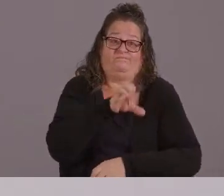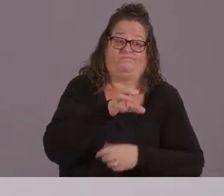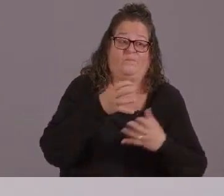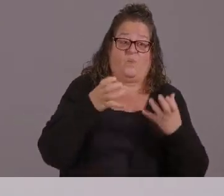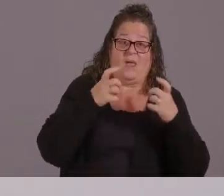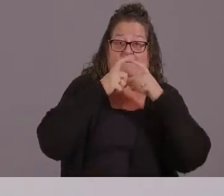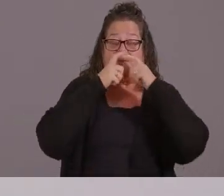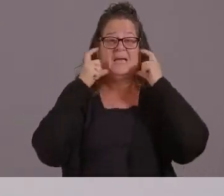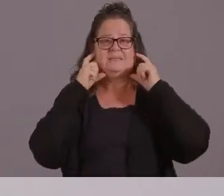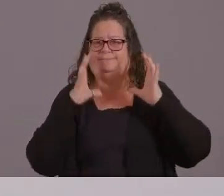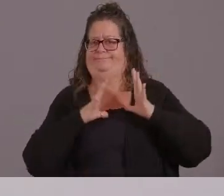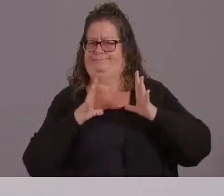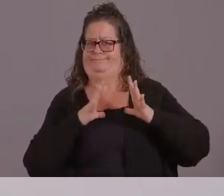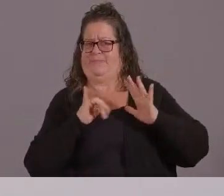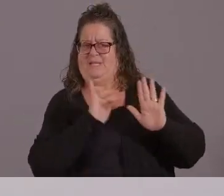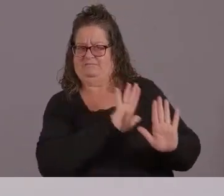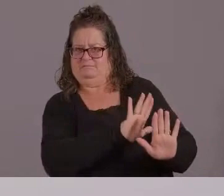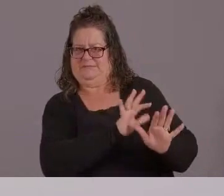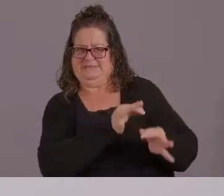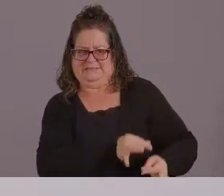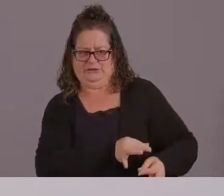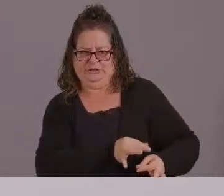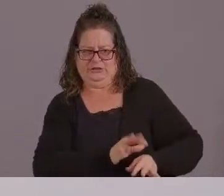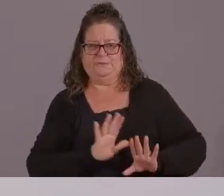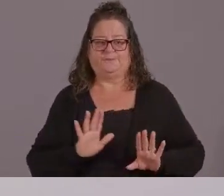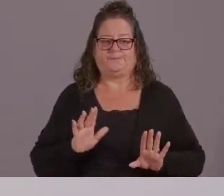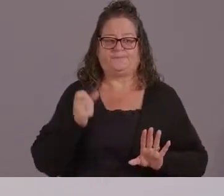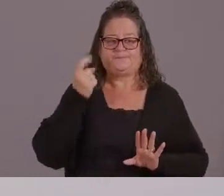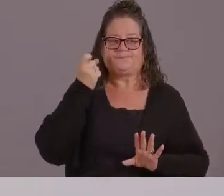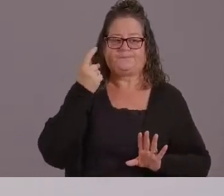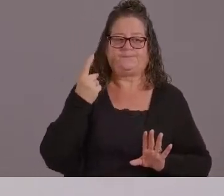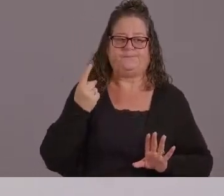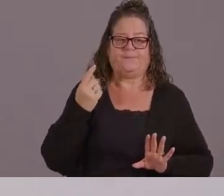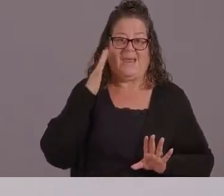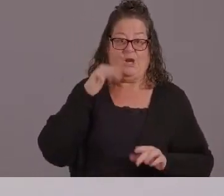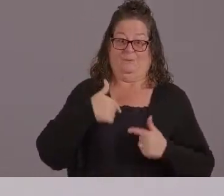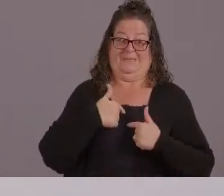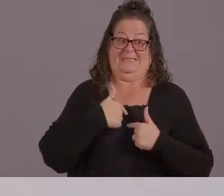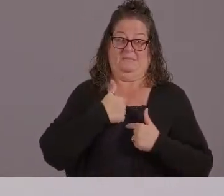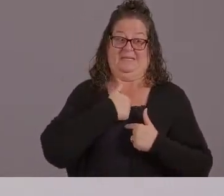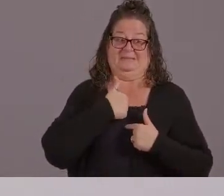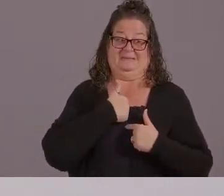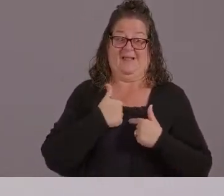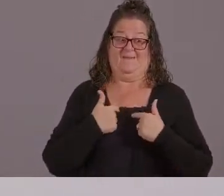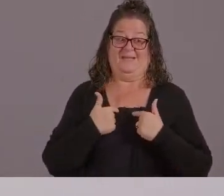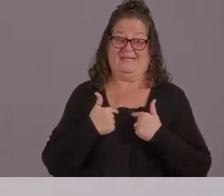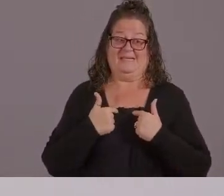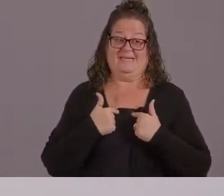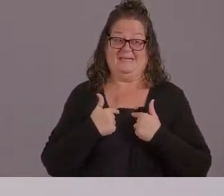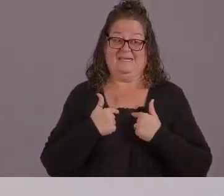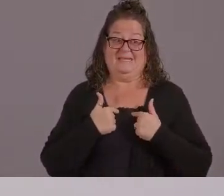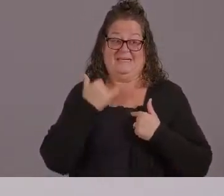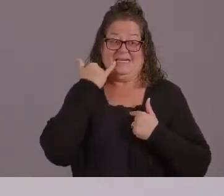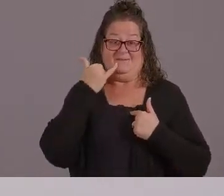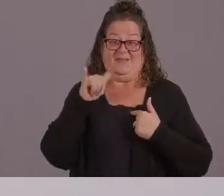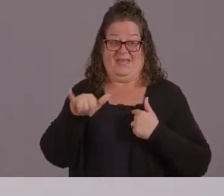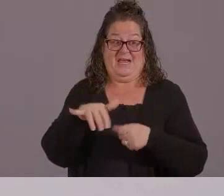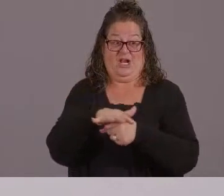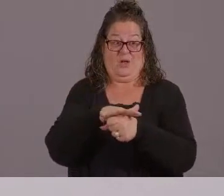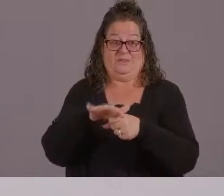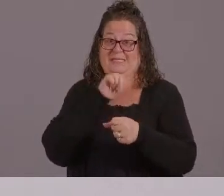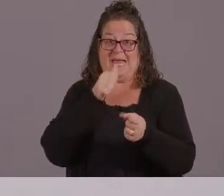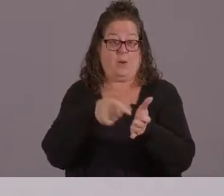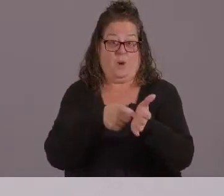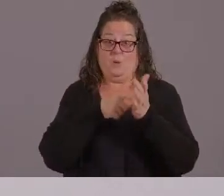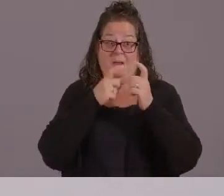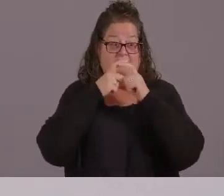customers. I know as an individual, I'm probably not going to go to a location that isn't requiring masks or doesn't have a majority of the